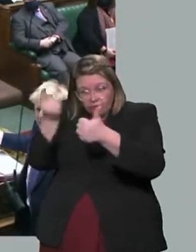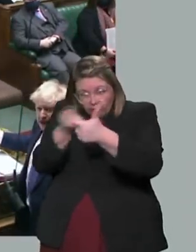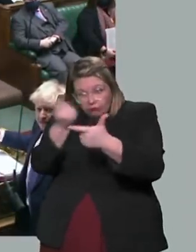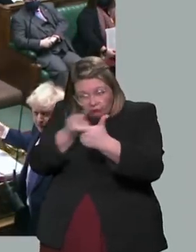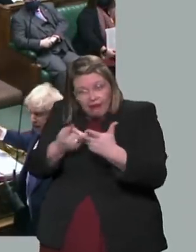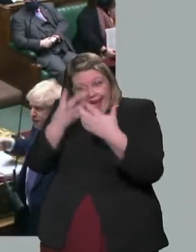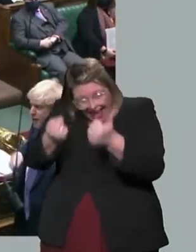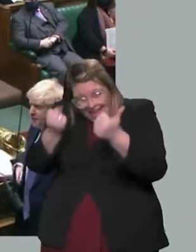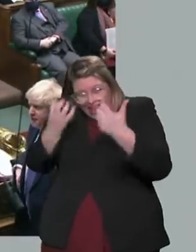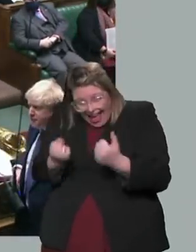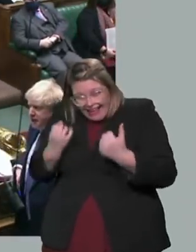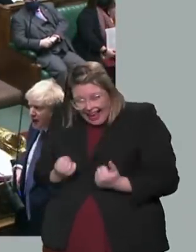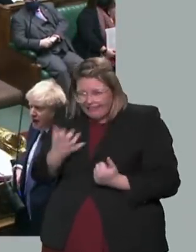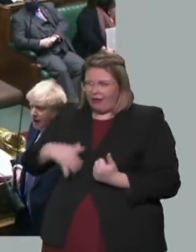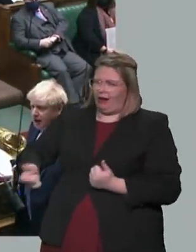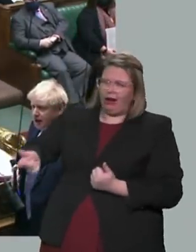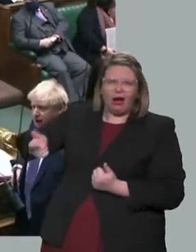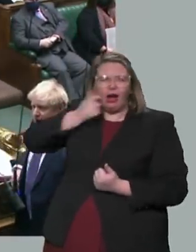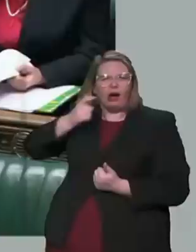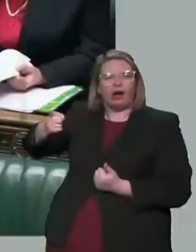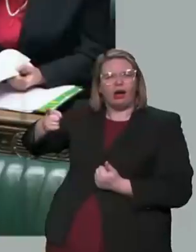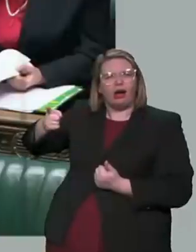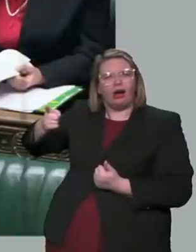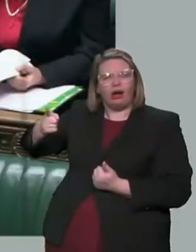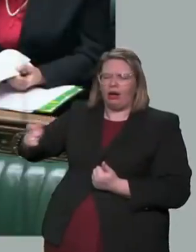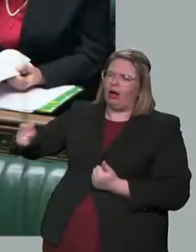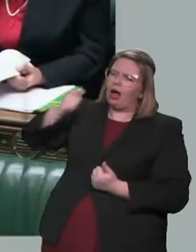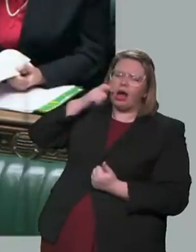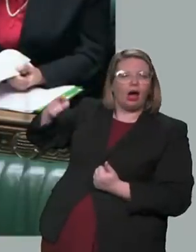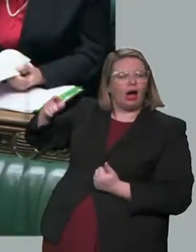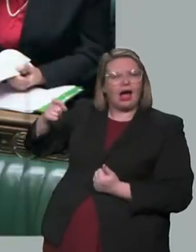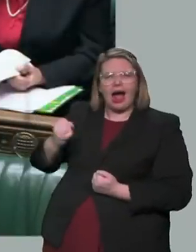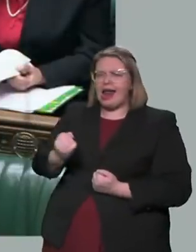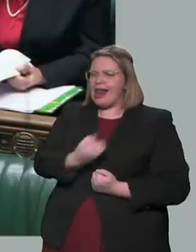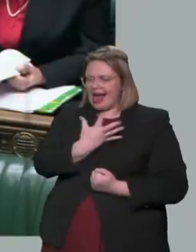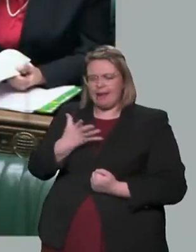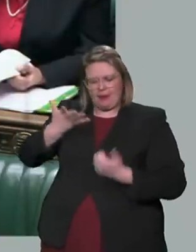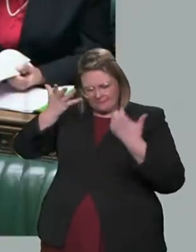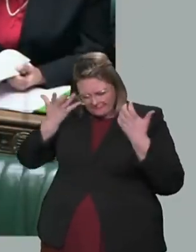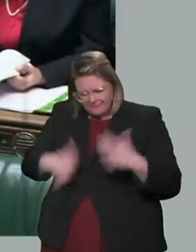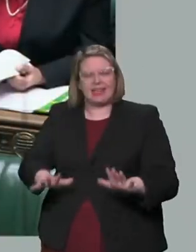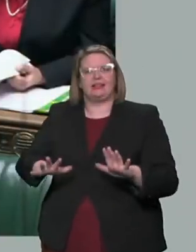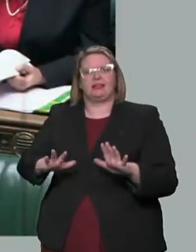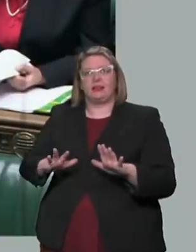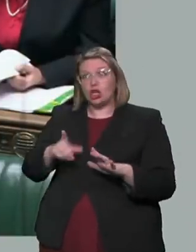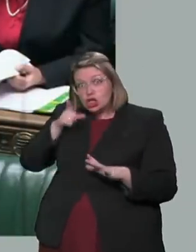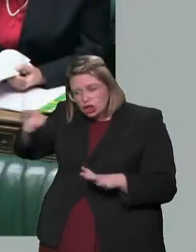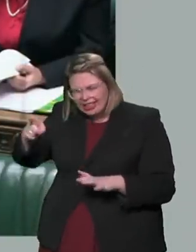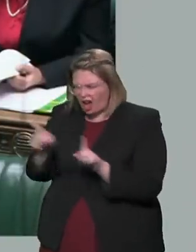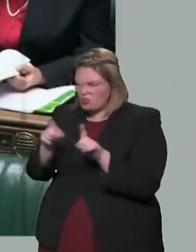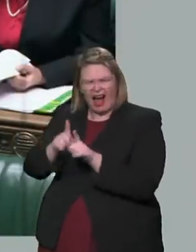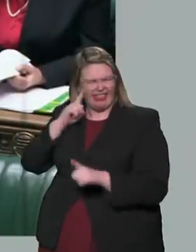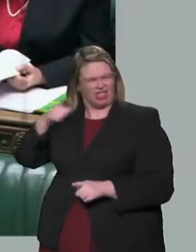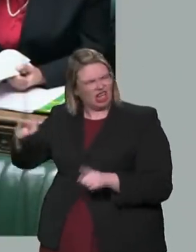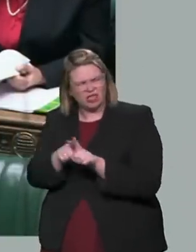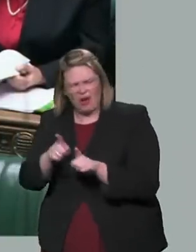the effrontery, Mr. Speaker, having campaigned, and she did too, I think, didn't she? I